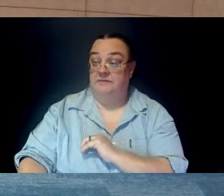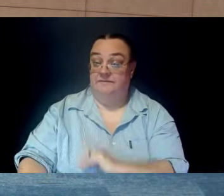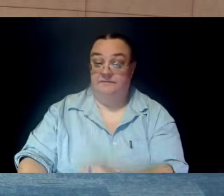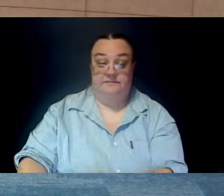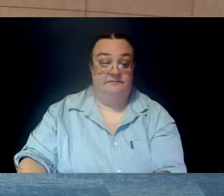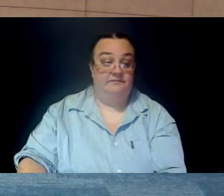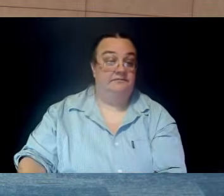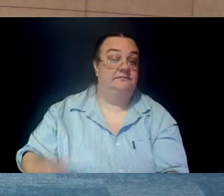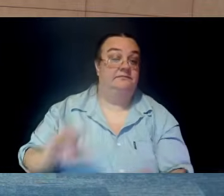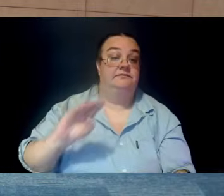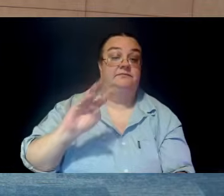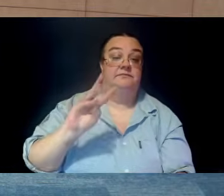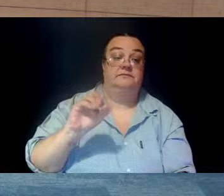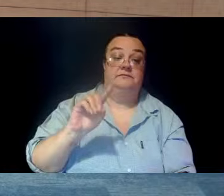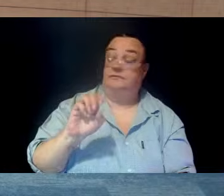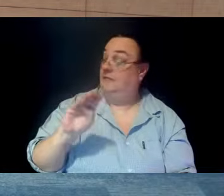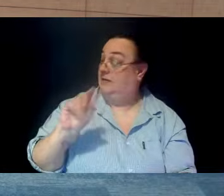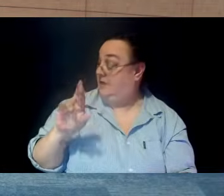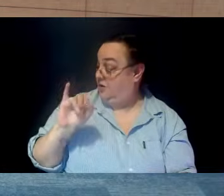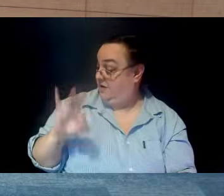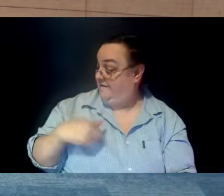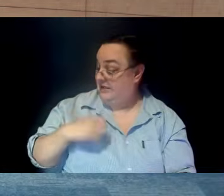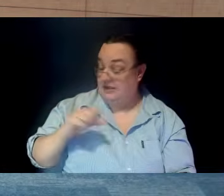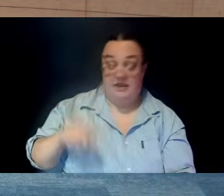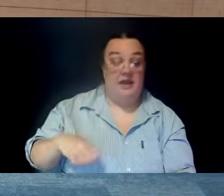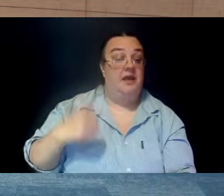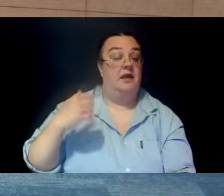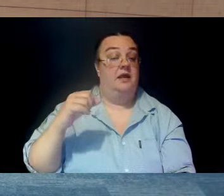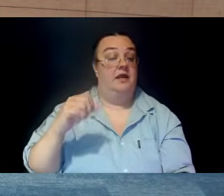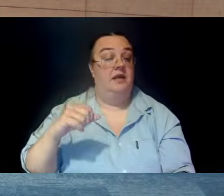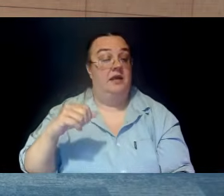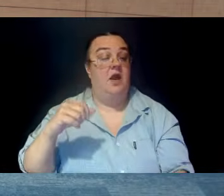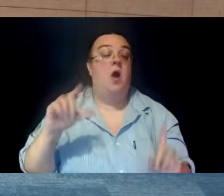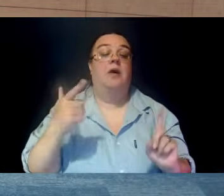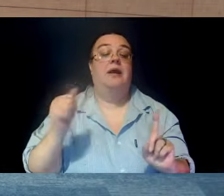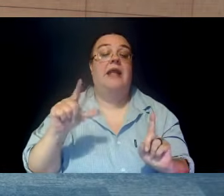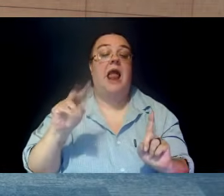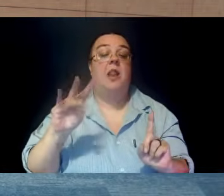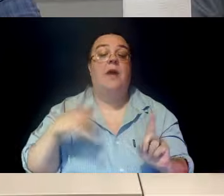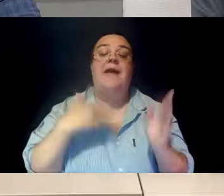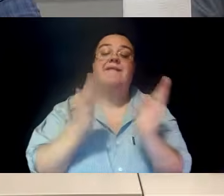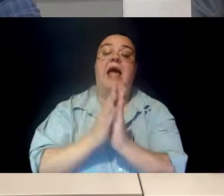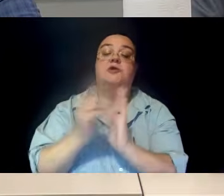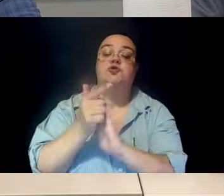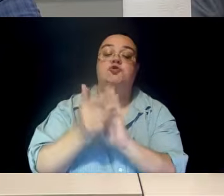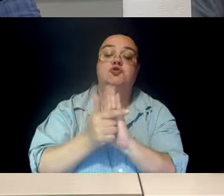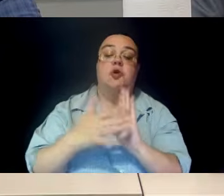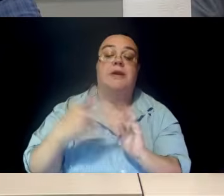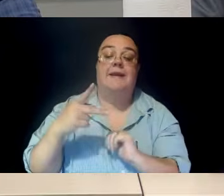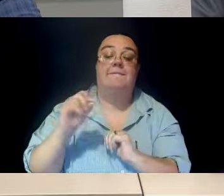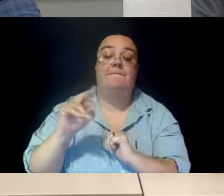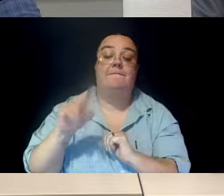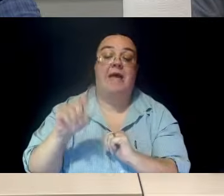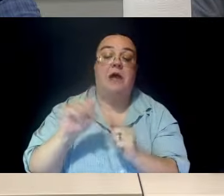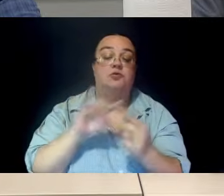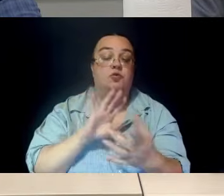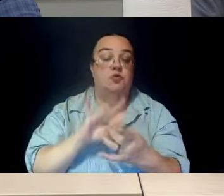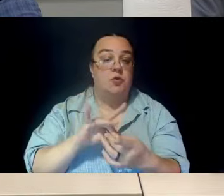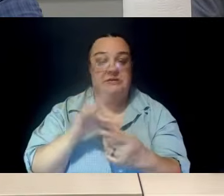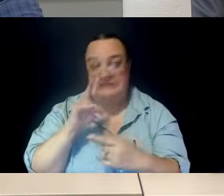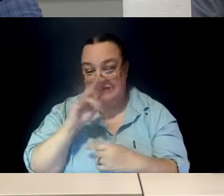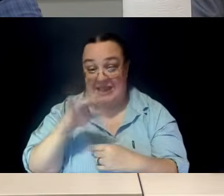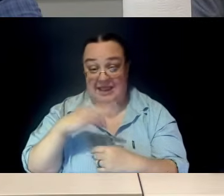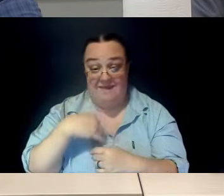Mayor, if I can, Sir. I've asked Attorney Pounds to get on to address any concerns, if there are any concerns that you may have